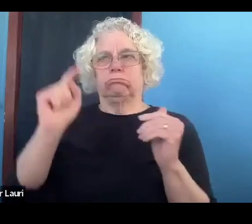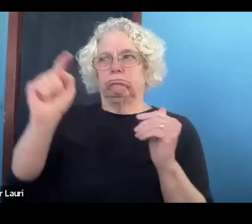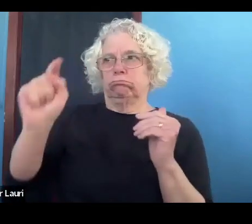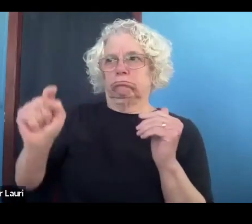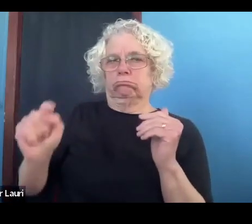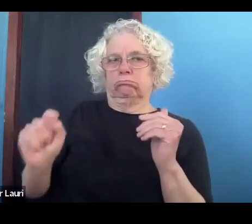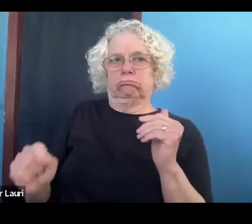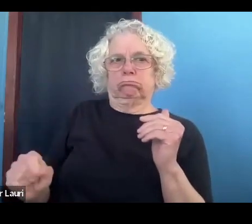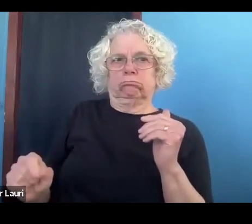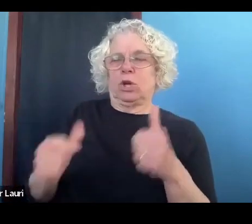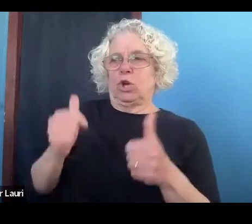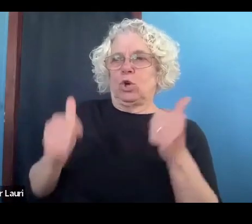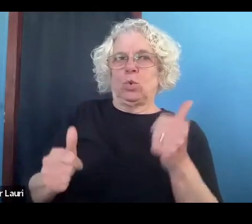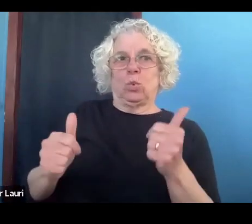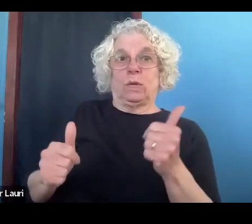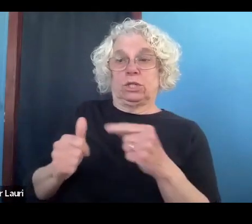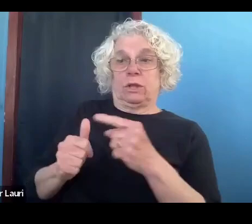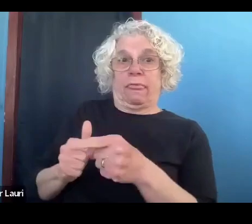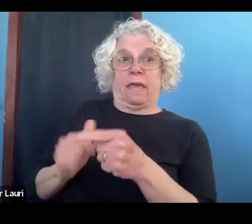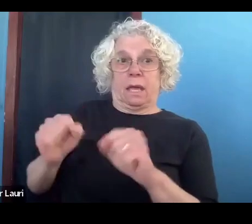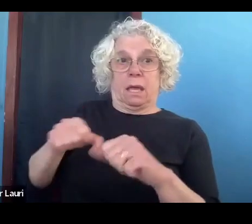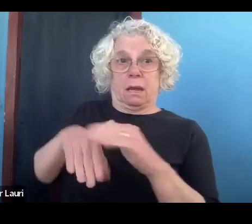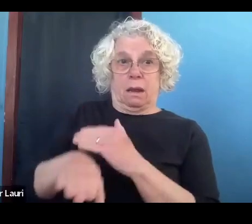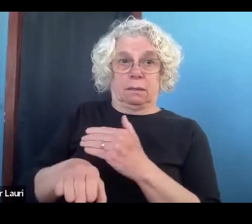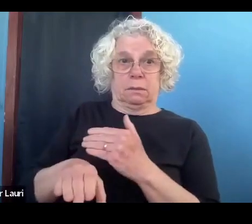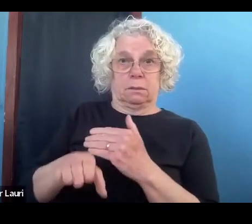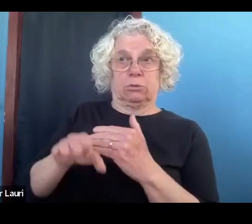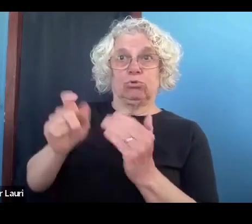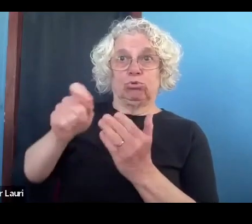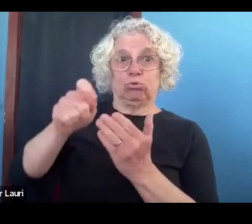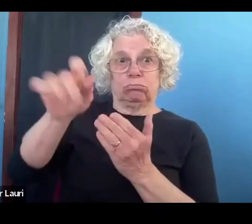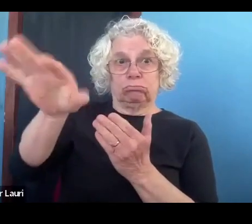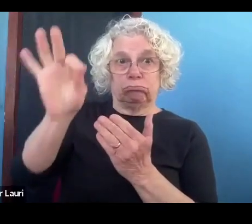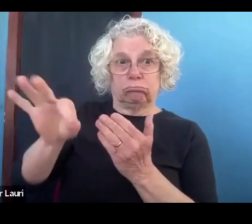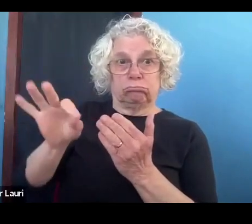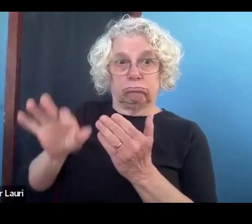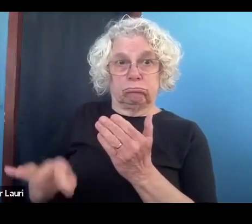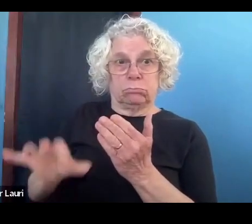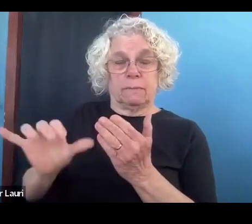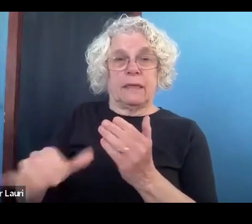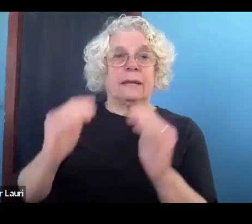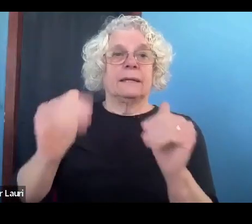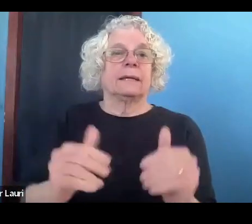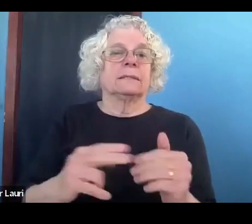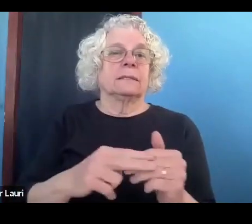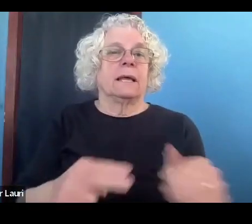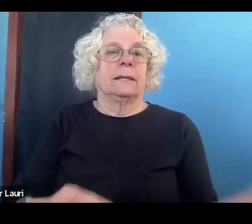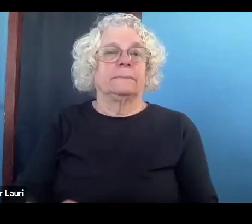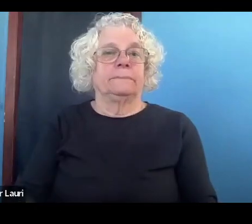choose what you want your principal to have access to and to be able to do. Next slide, please.